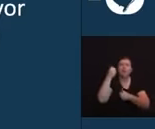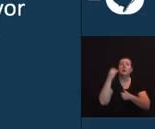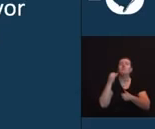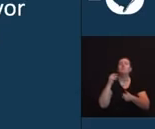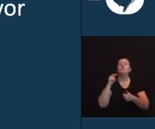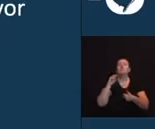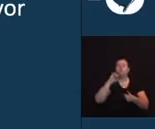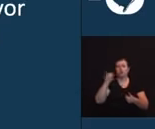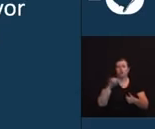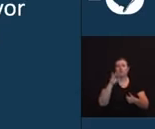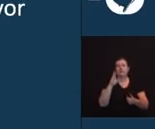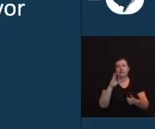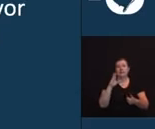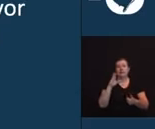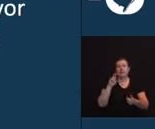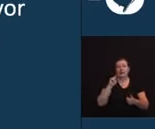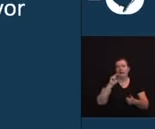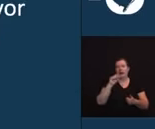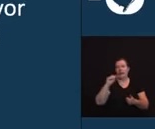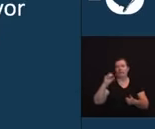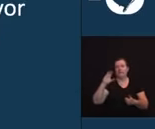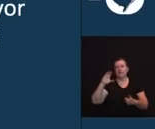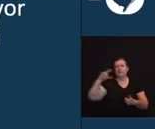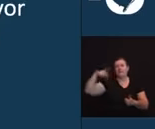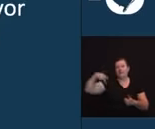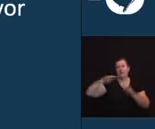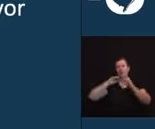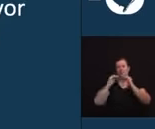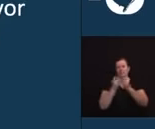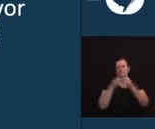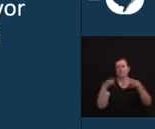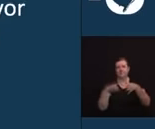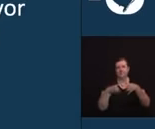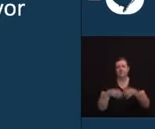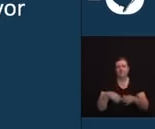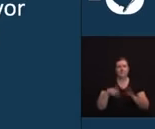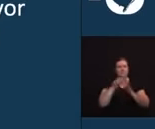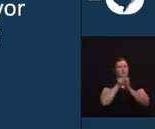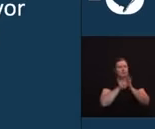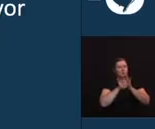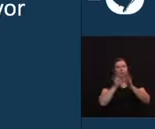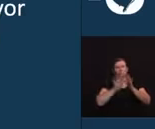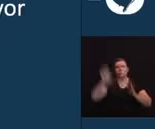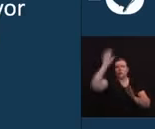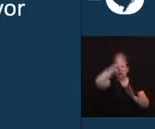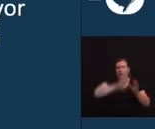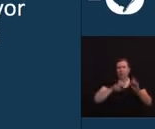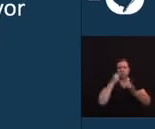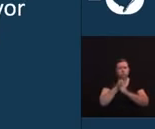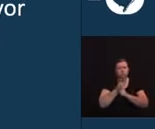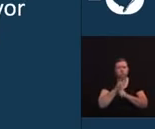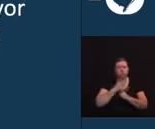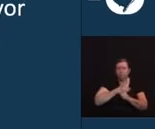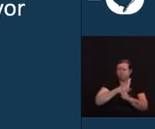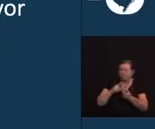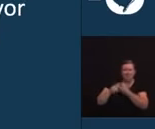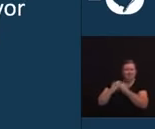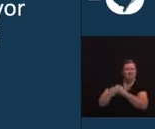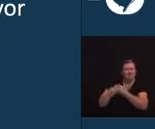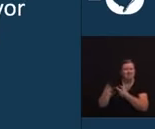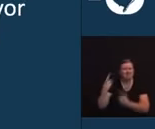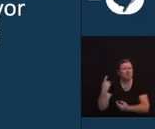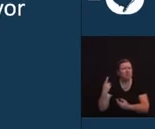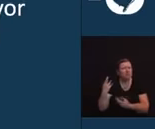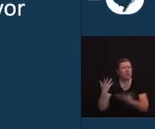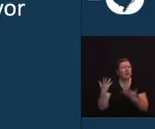But he also had a statewide impact. Again, I was fortunate to call him a close friend, and he served ably during my transition as a member of